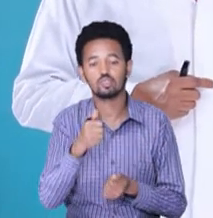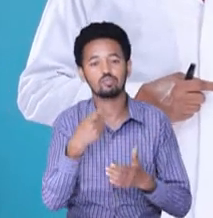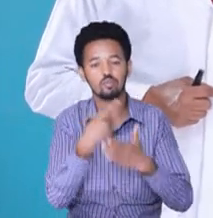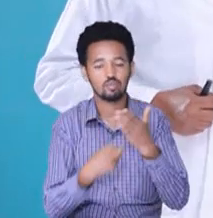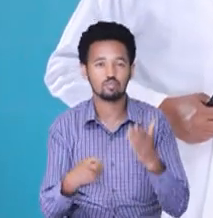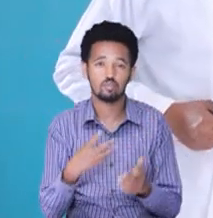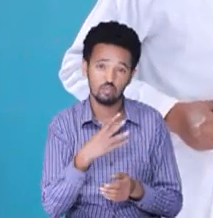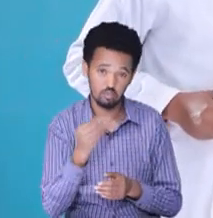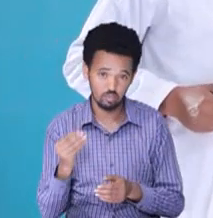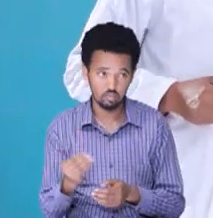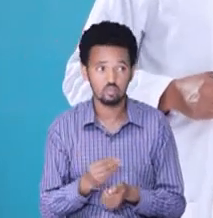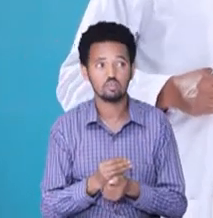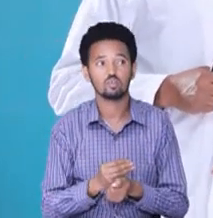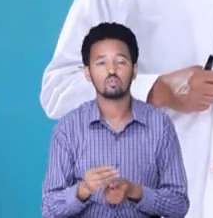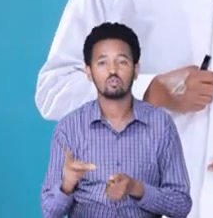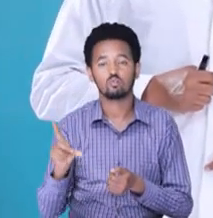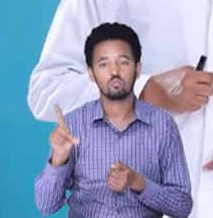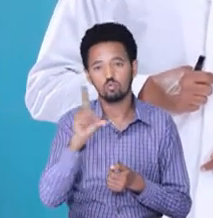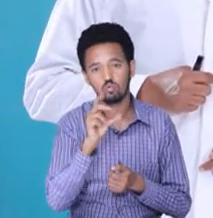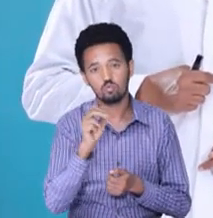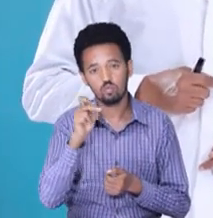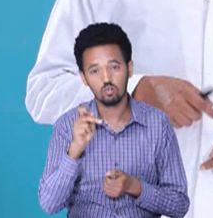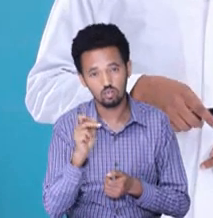and feudal dues.